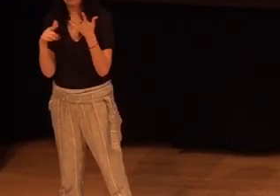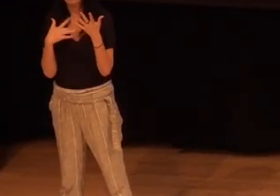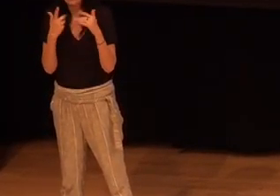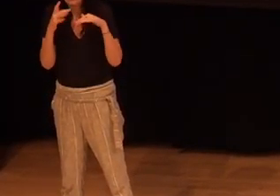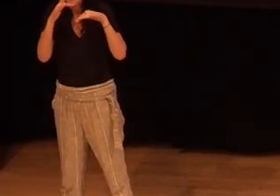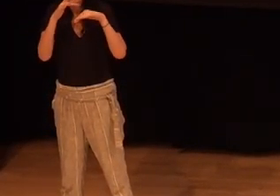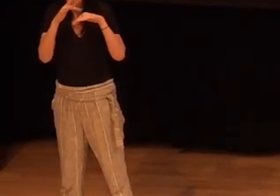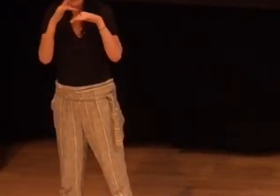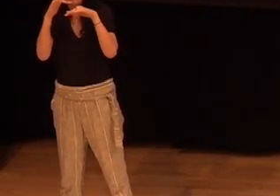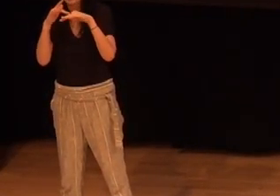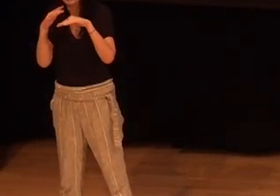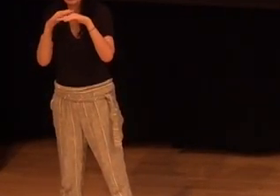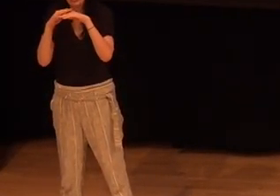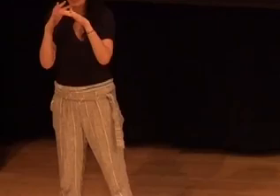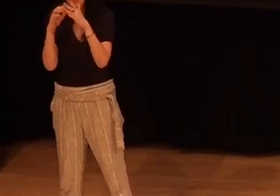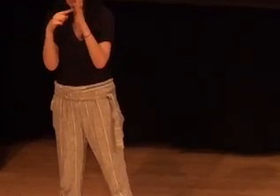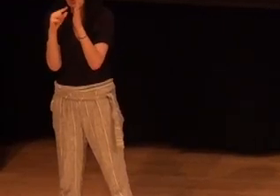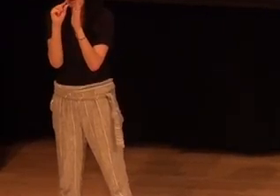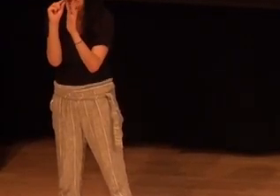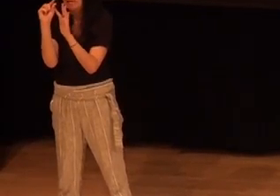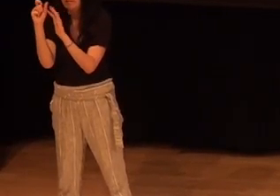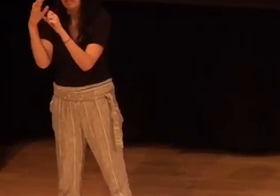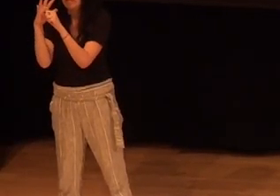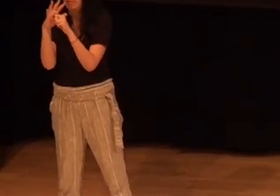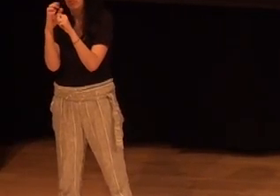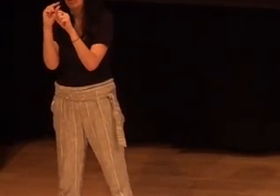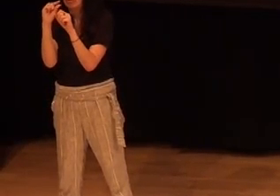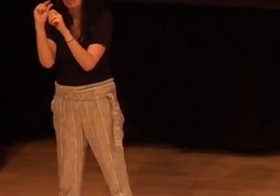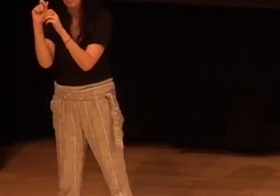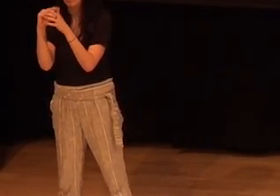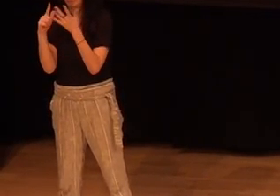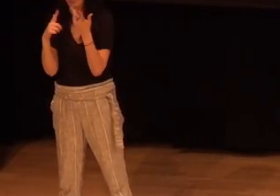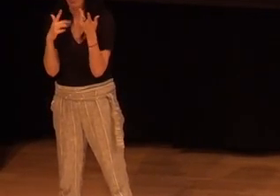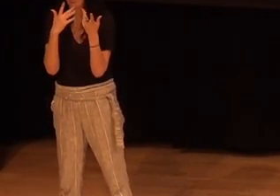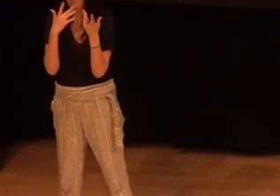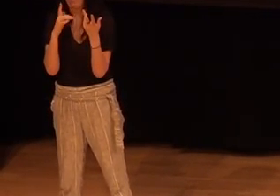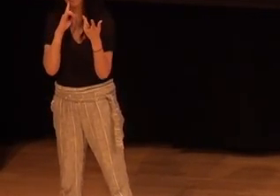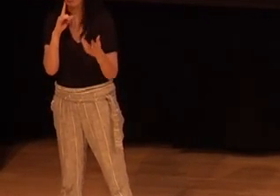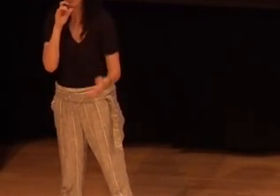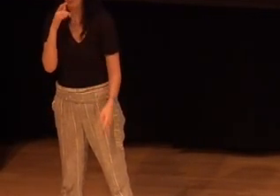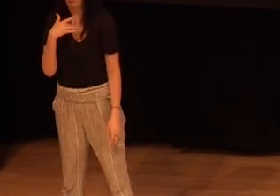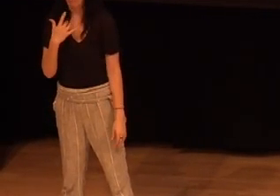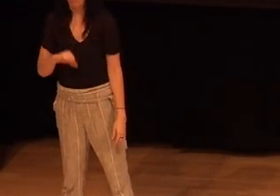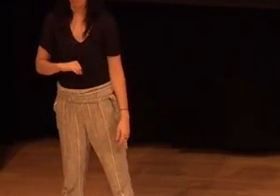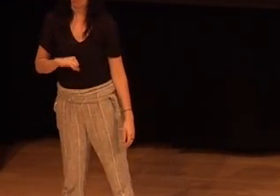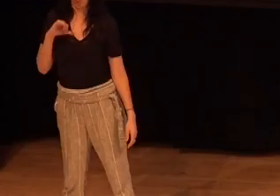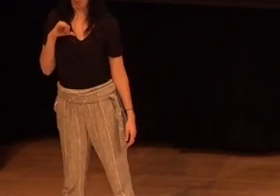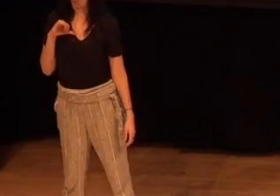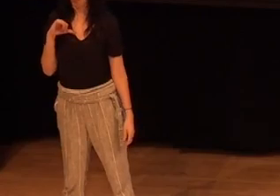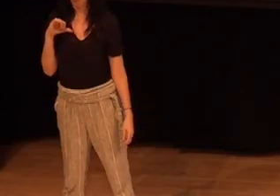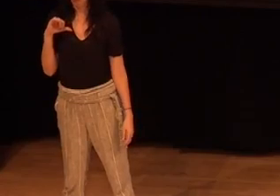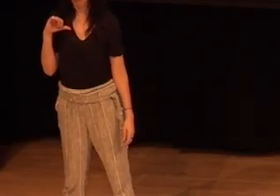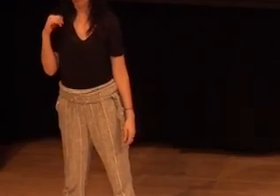of the oppression in that I don't feel proud of being disabled. I feel